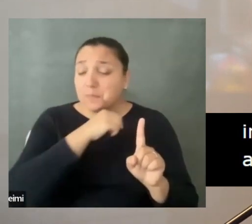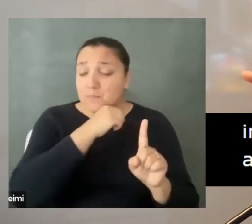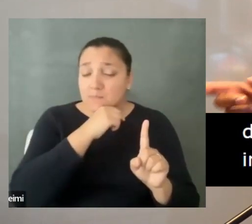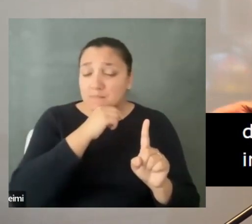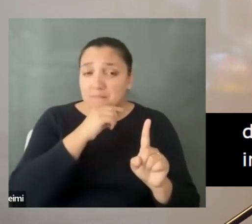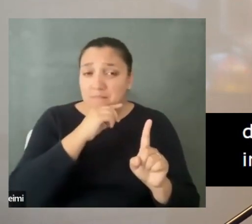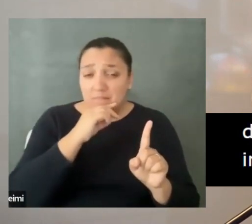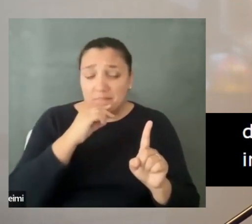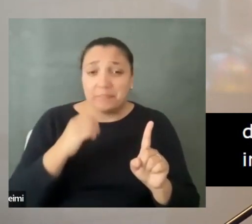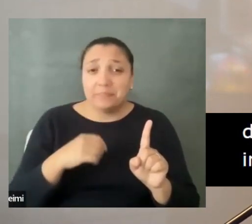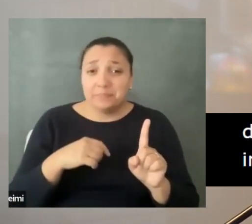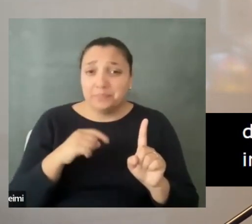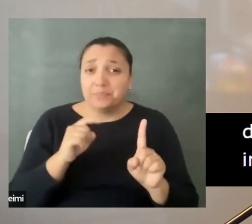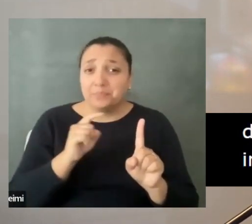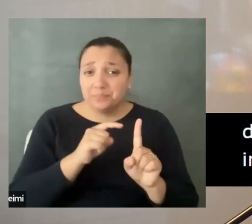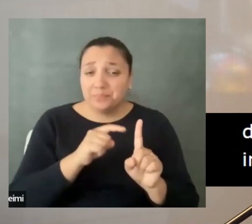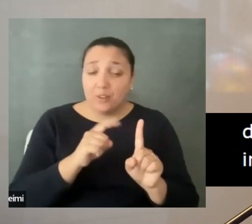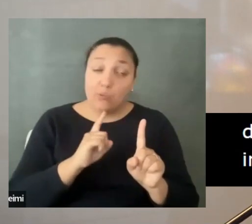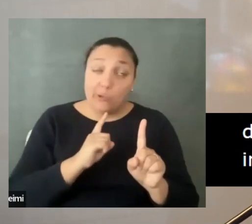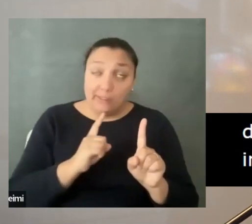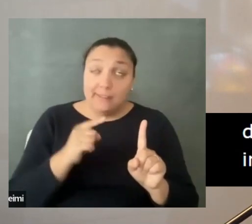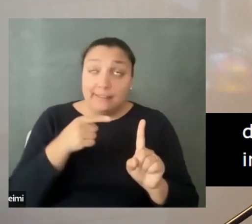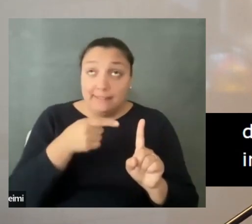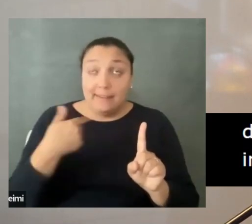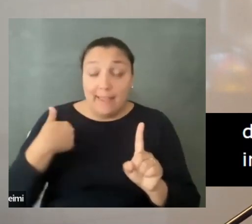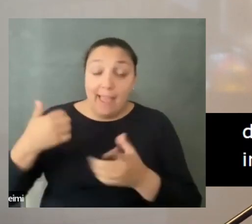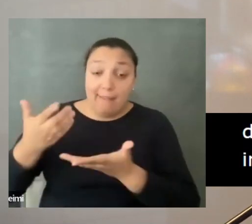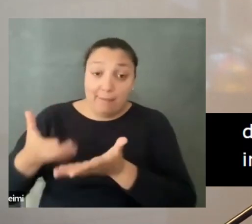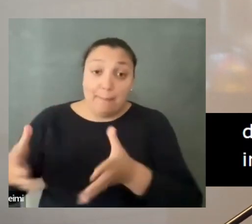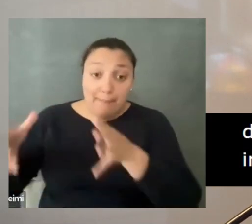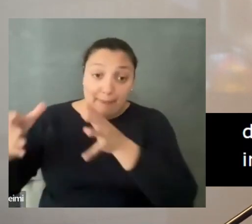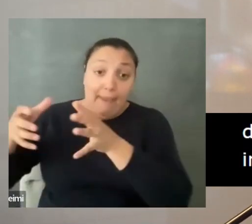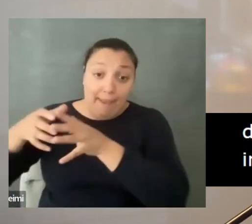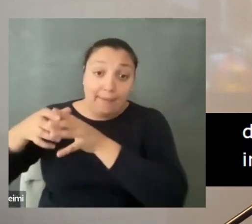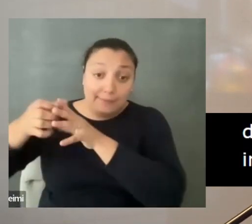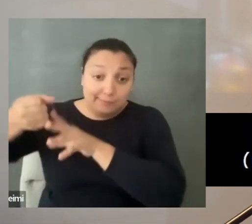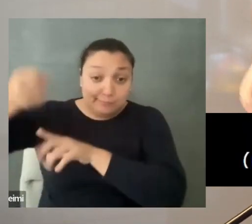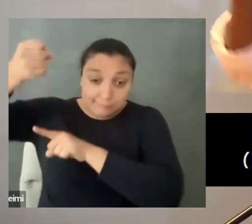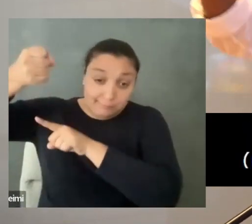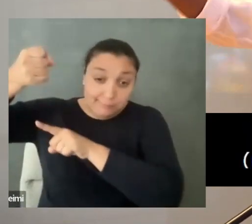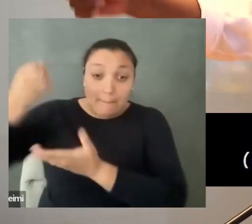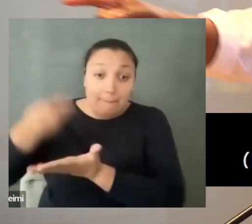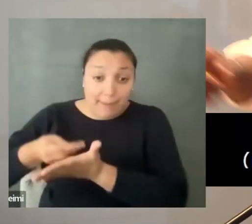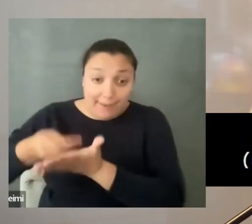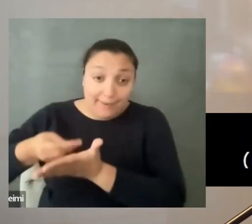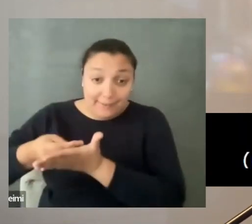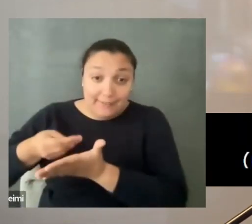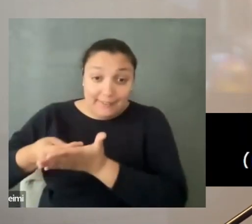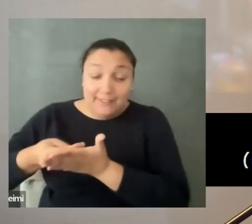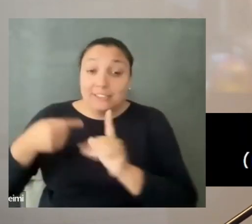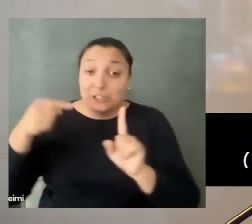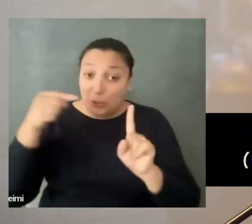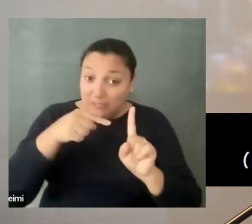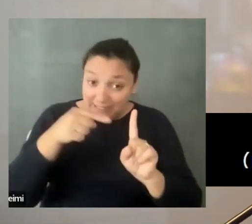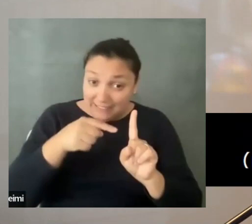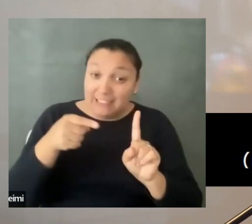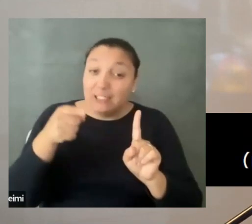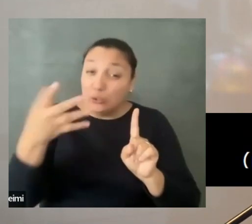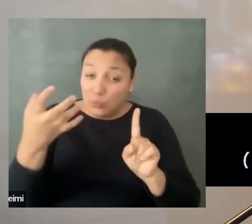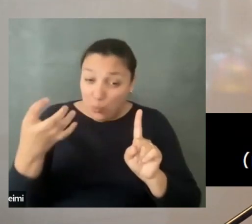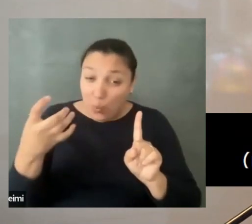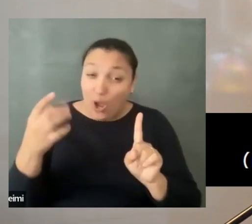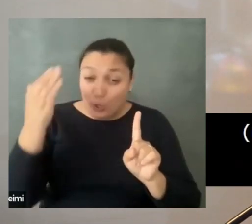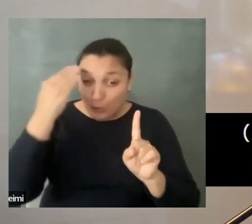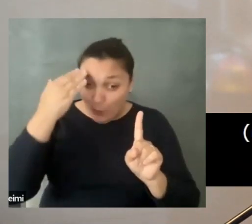he's the one that has the bag of money, all right? He's got the bag of money. So this is the man you want to know. And he's a